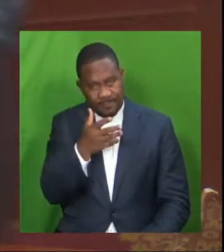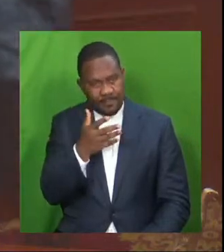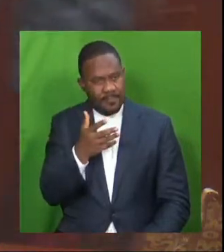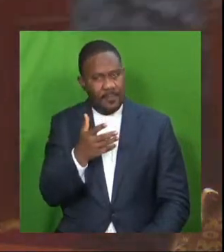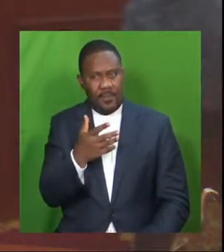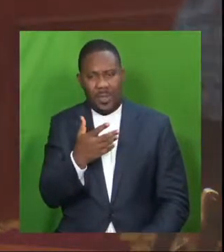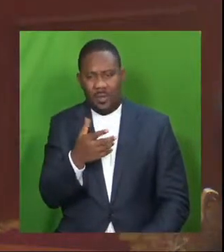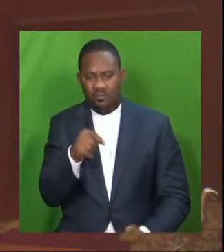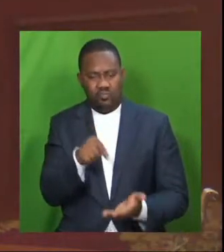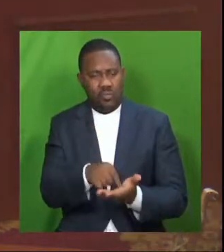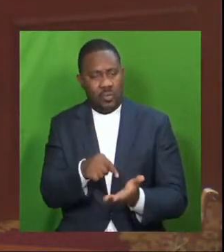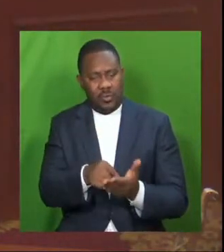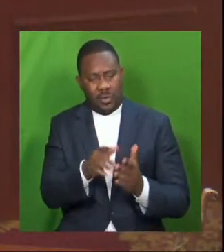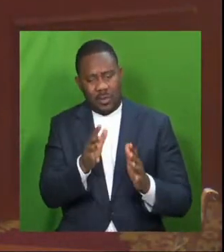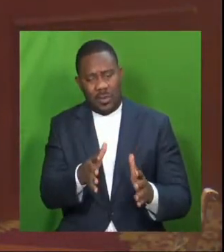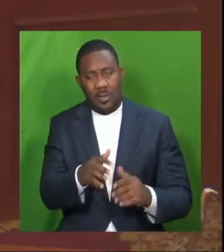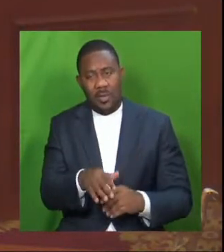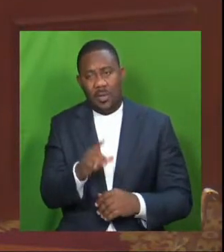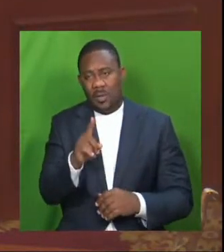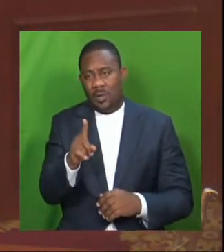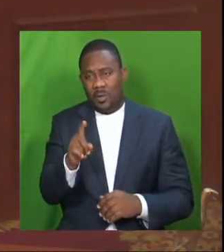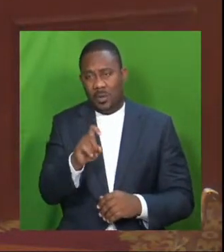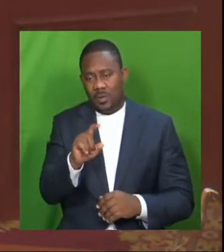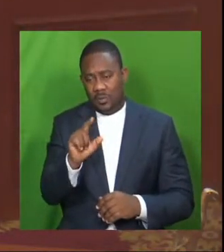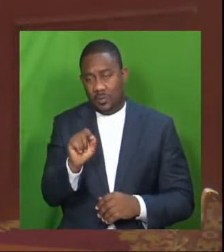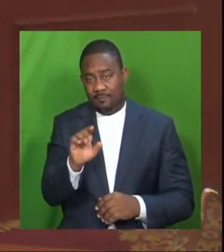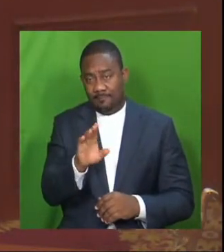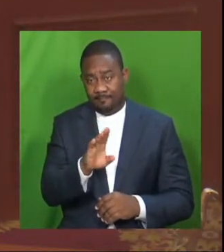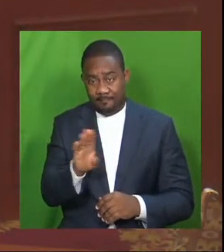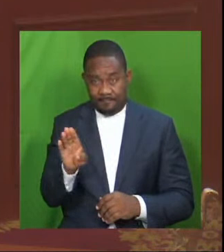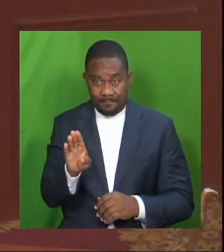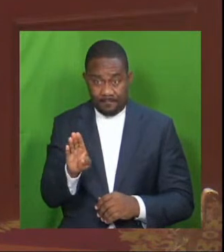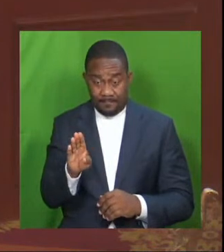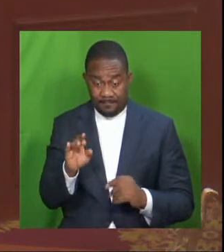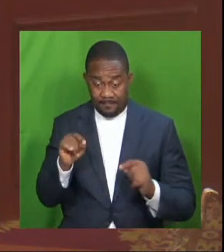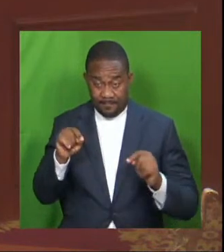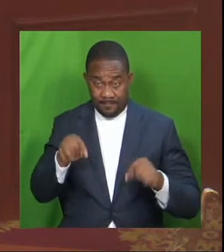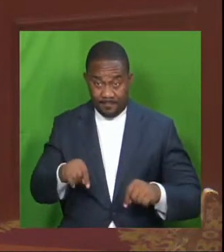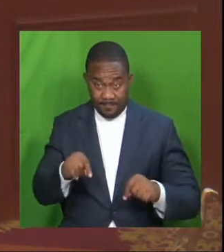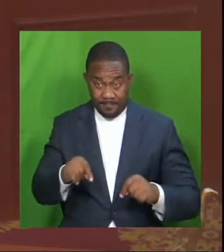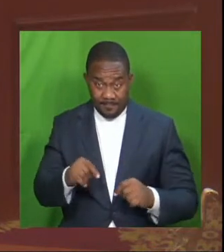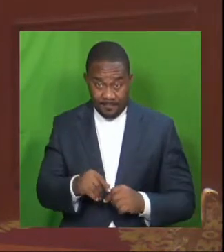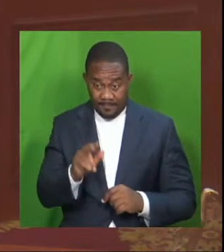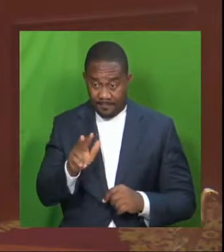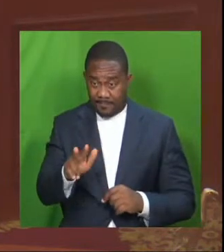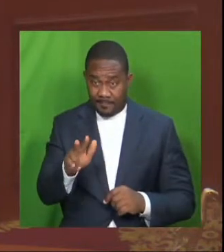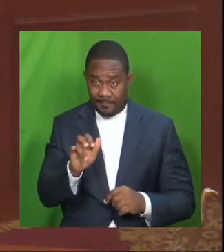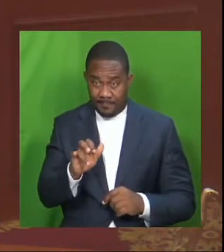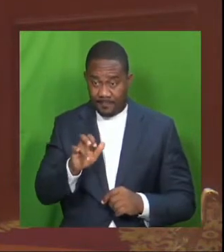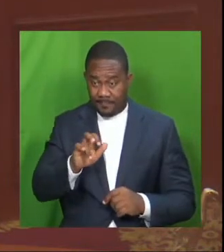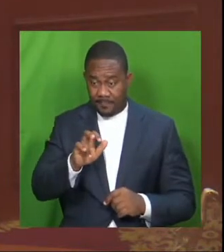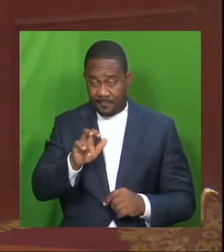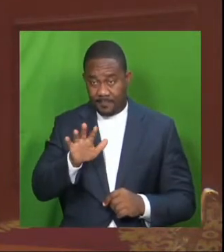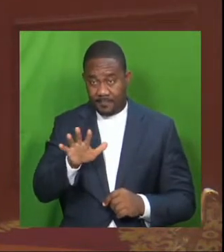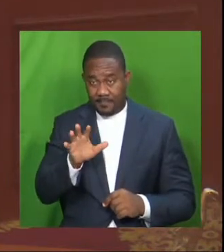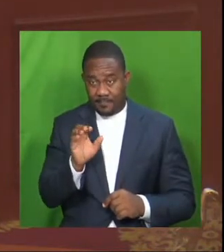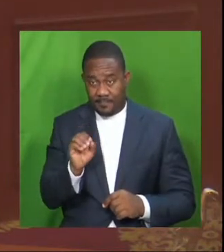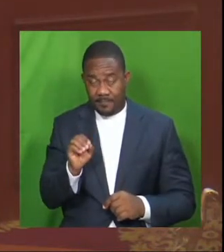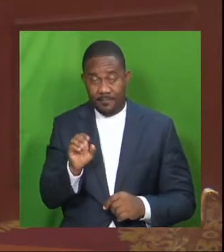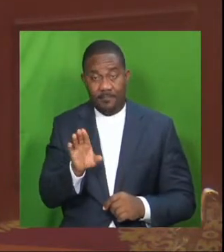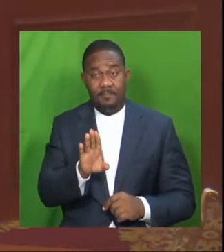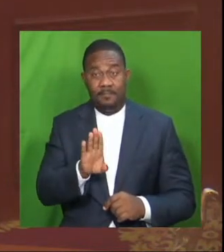debt of 120 billion. Today it is at 350